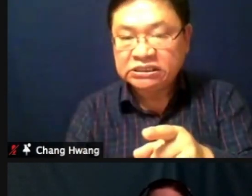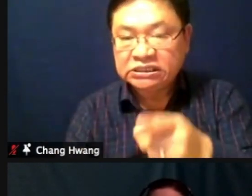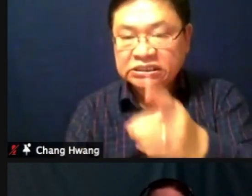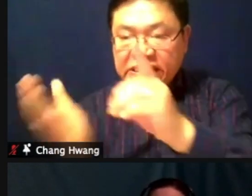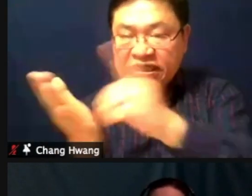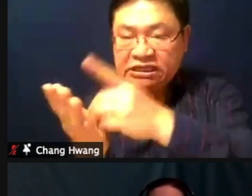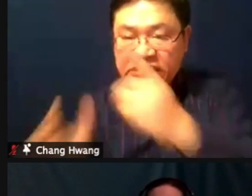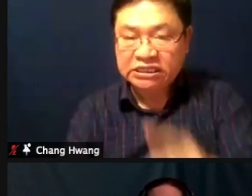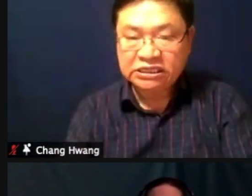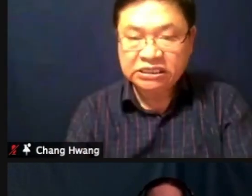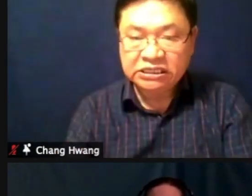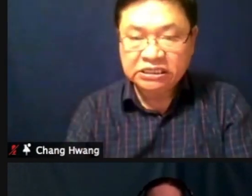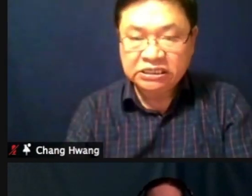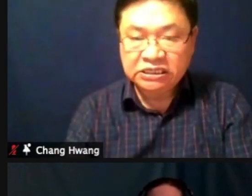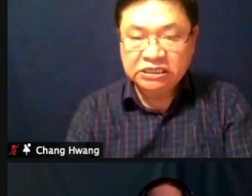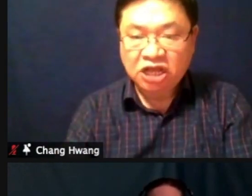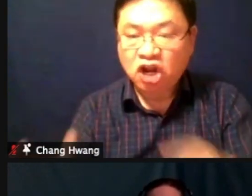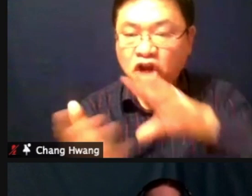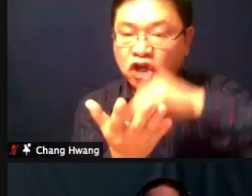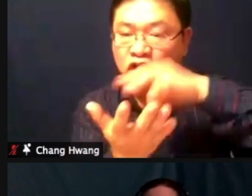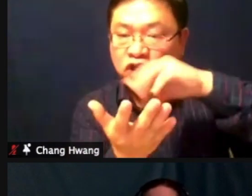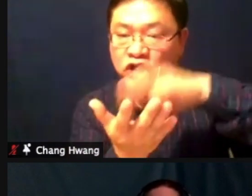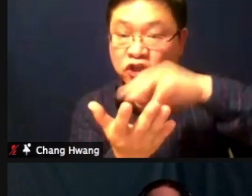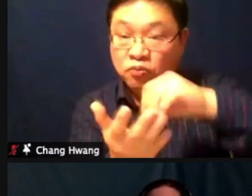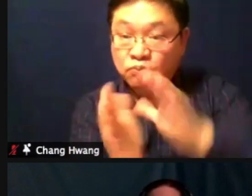The one on the right is a dictionary.